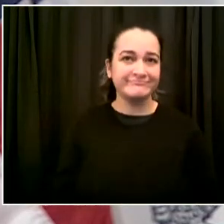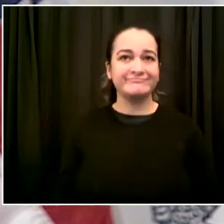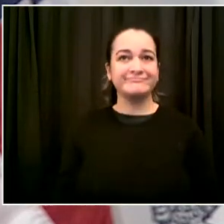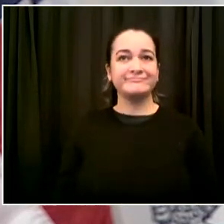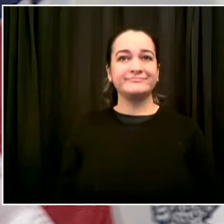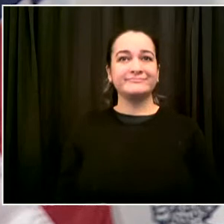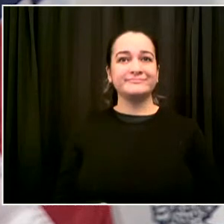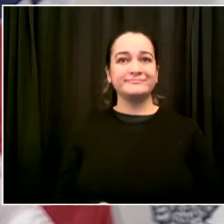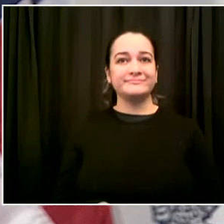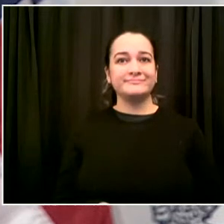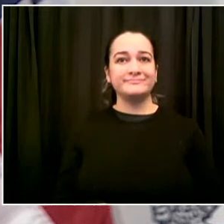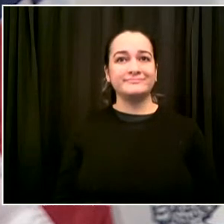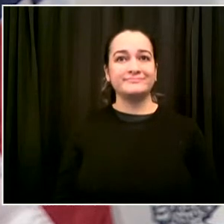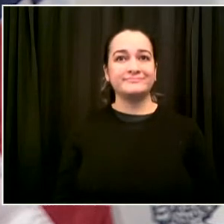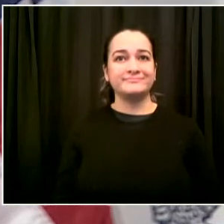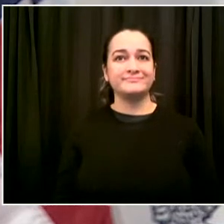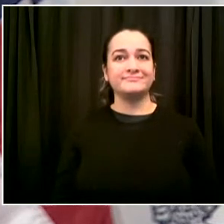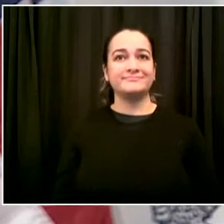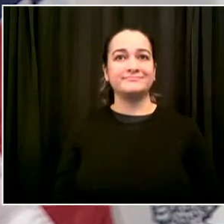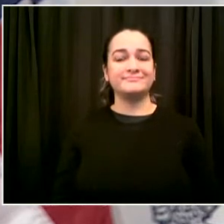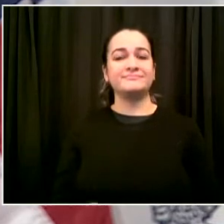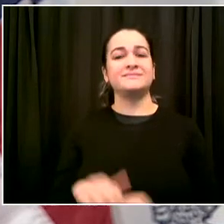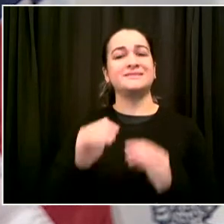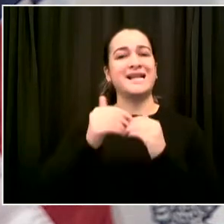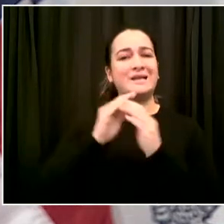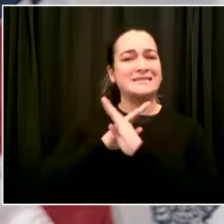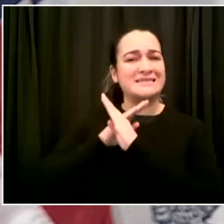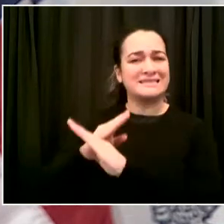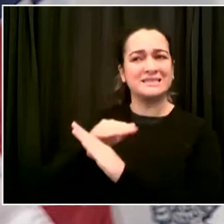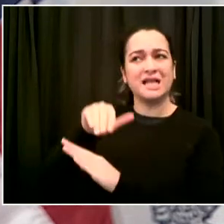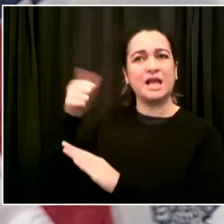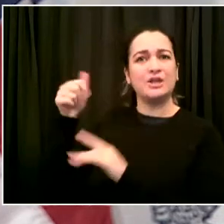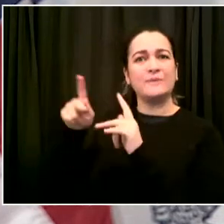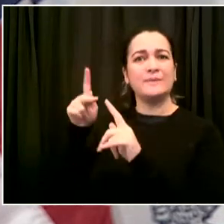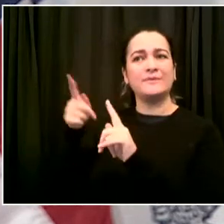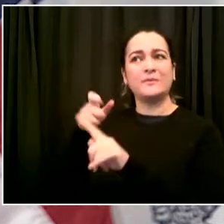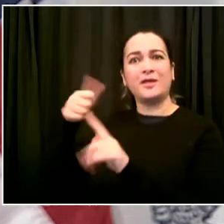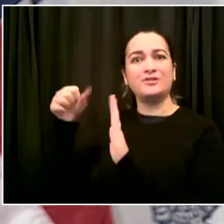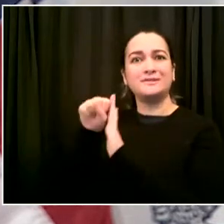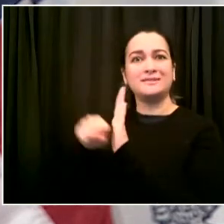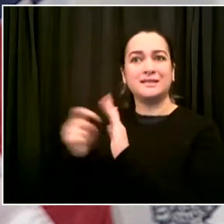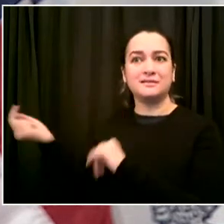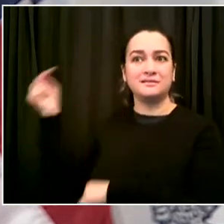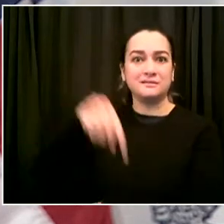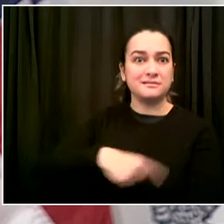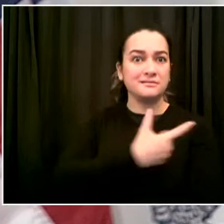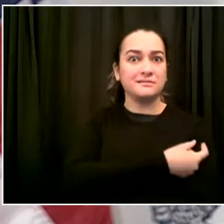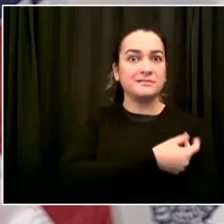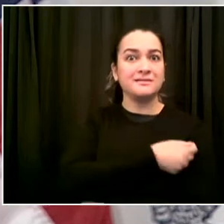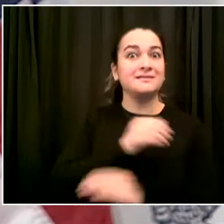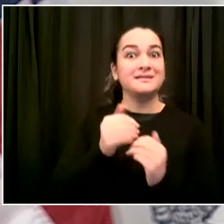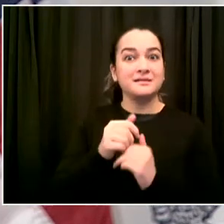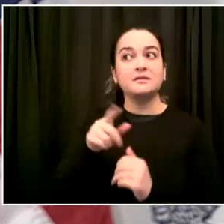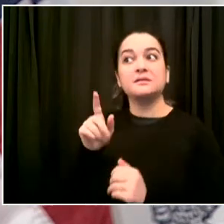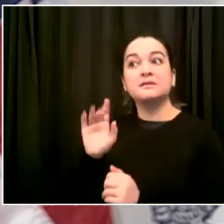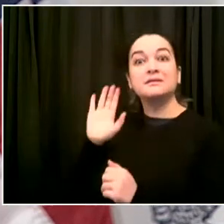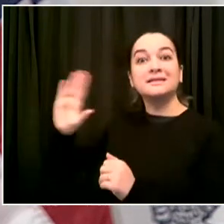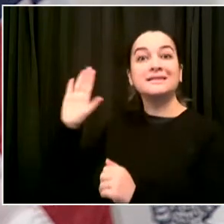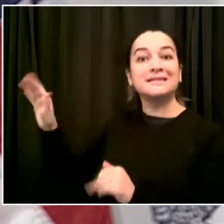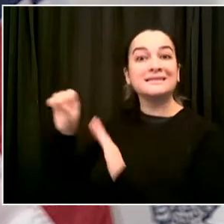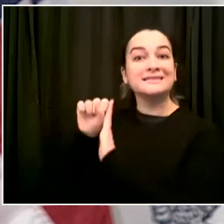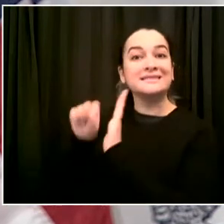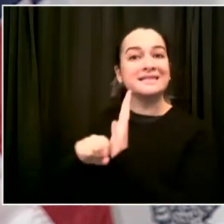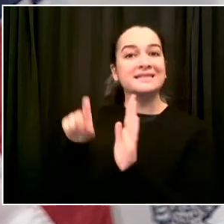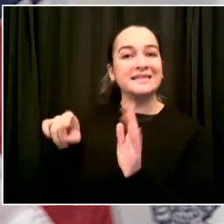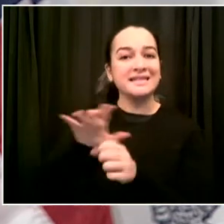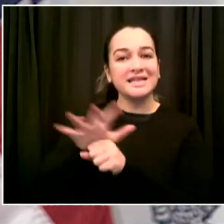for example, about 29,000 of the doses were given to folks who live in New Jersey and Connecticut. Now, again, some of those